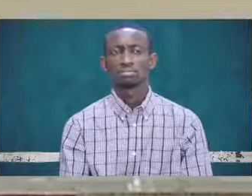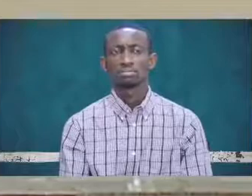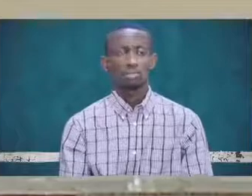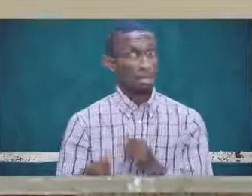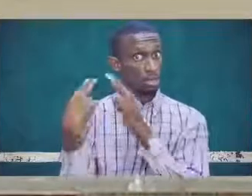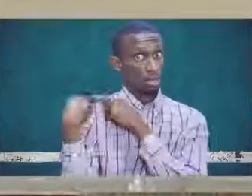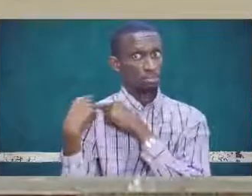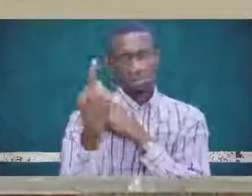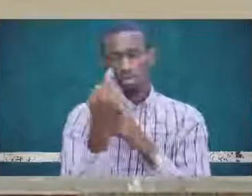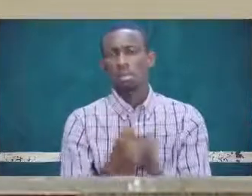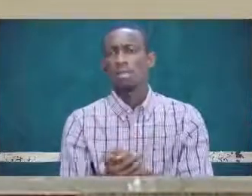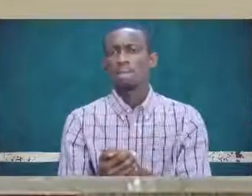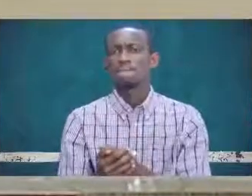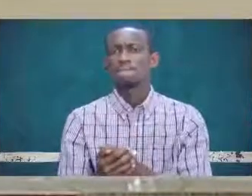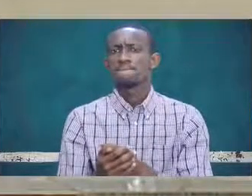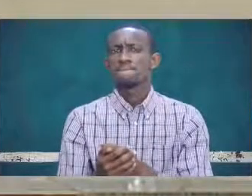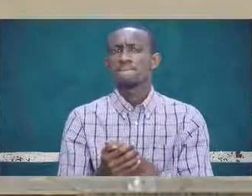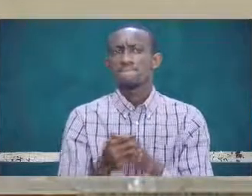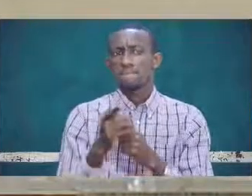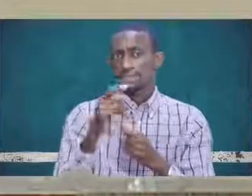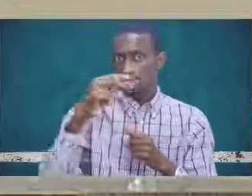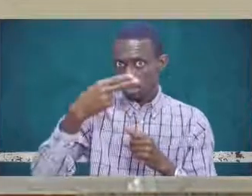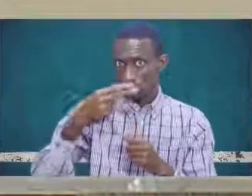It kills bacteria